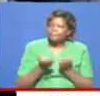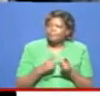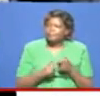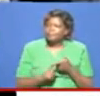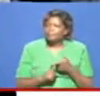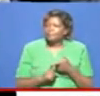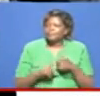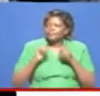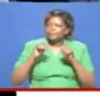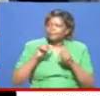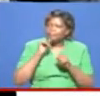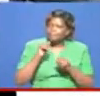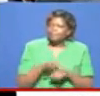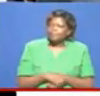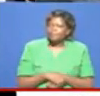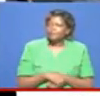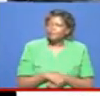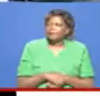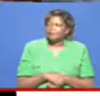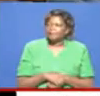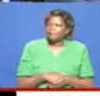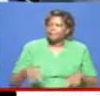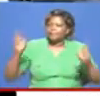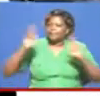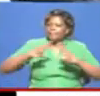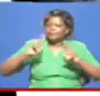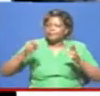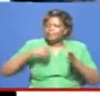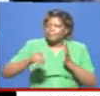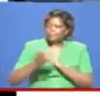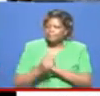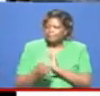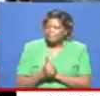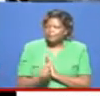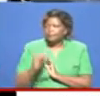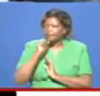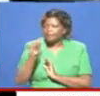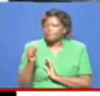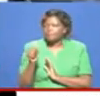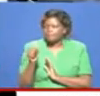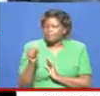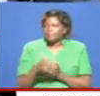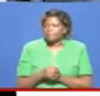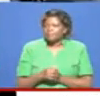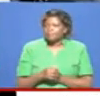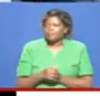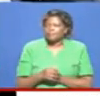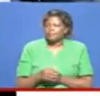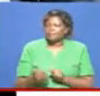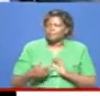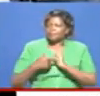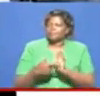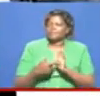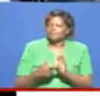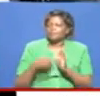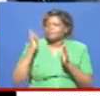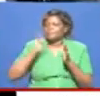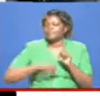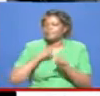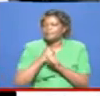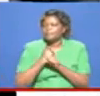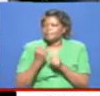if you're not prepared with the right skills, if you're not mentored, if you're not shown the ropes, then